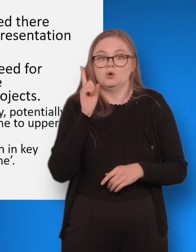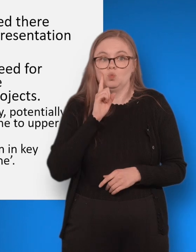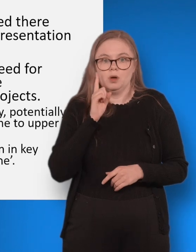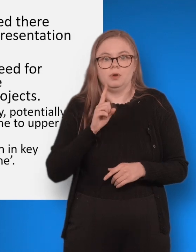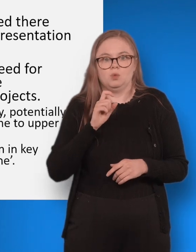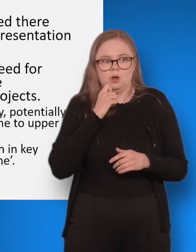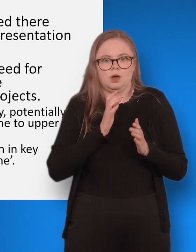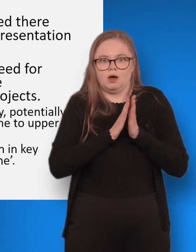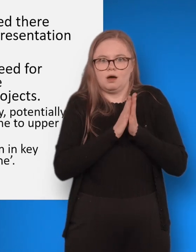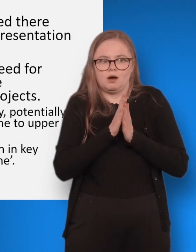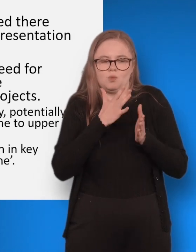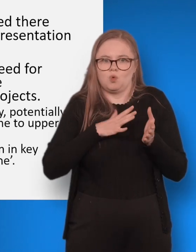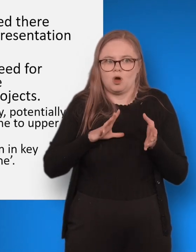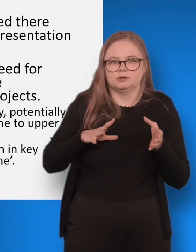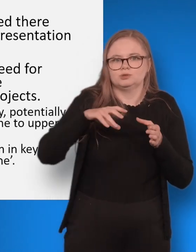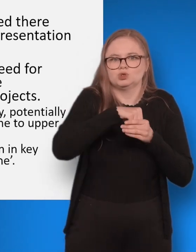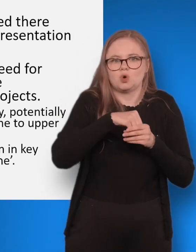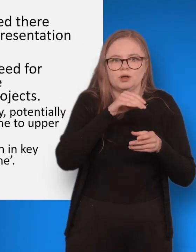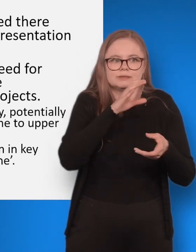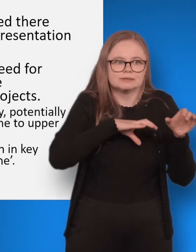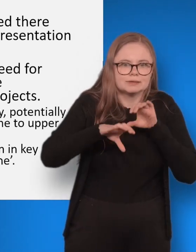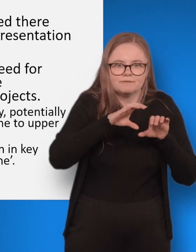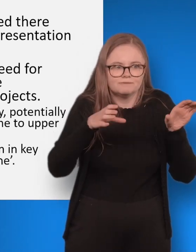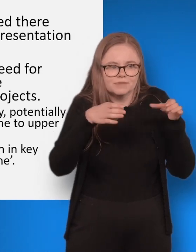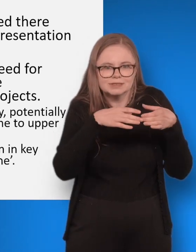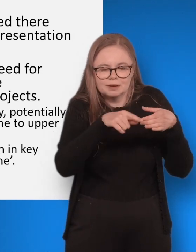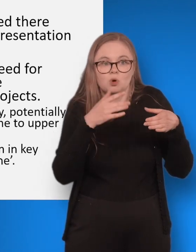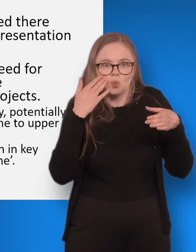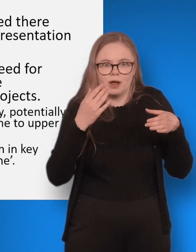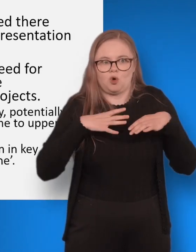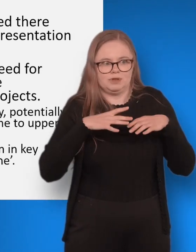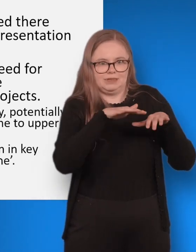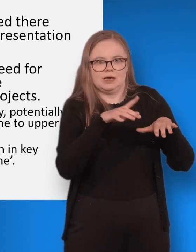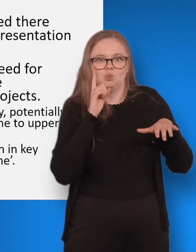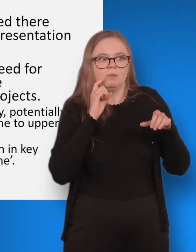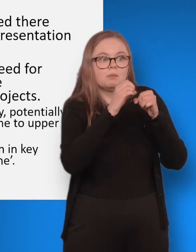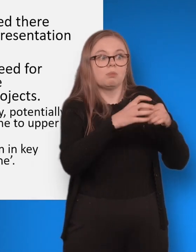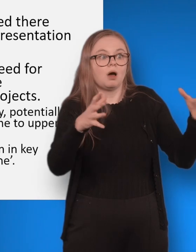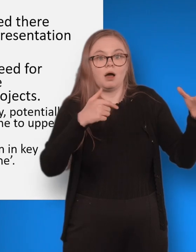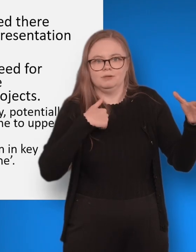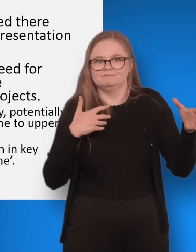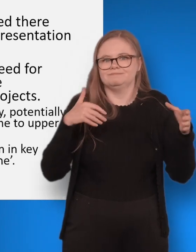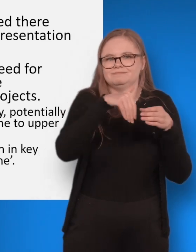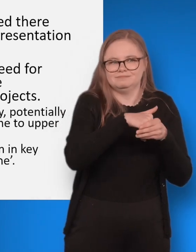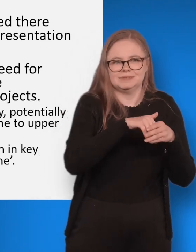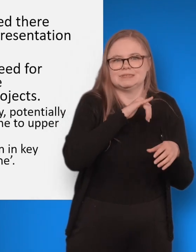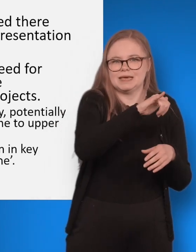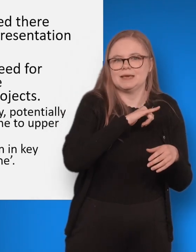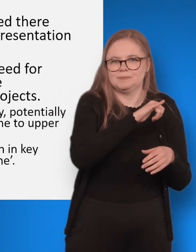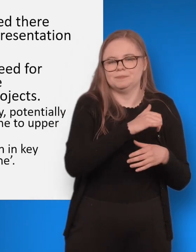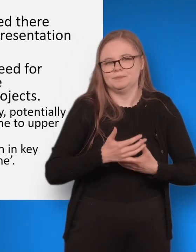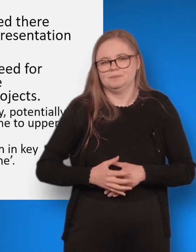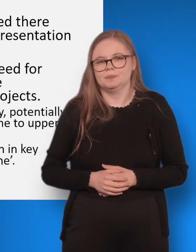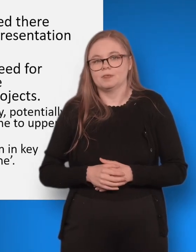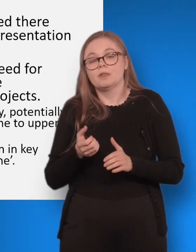to participate in scientific teams when there are more women members on the team. And further